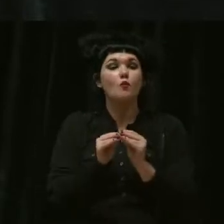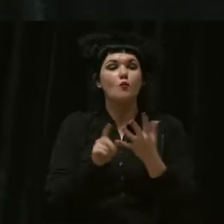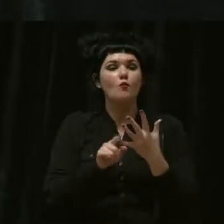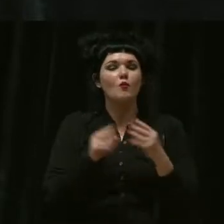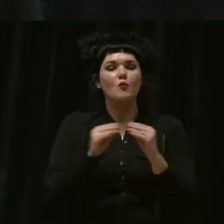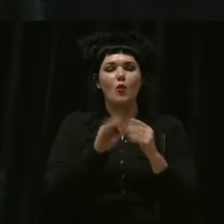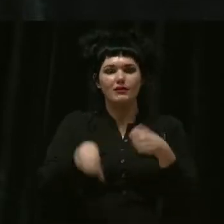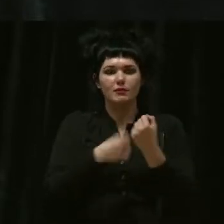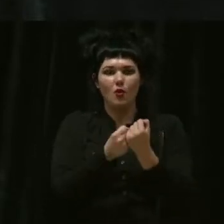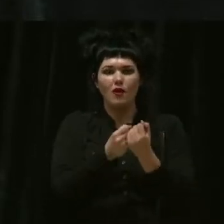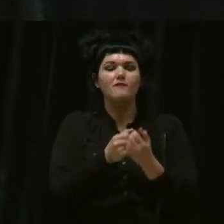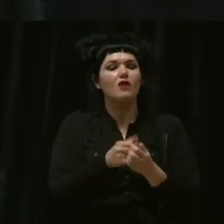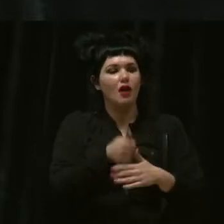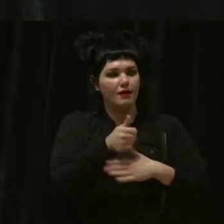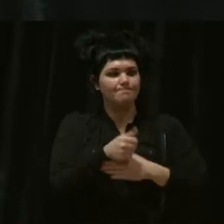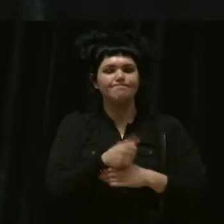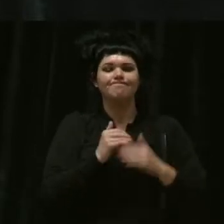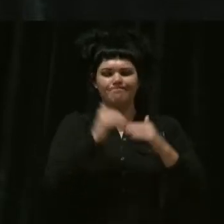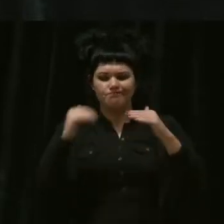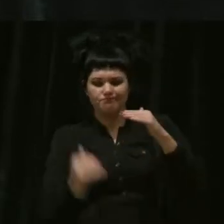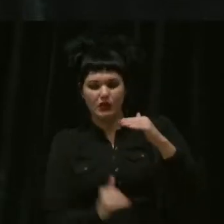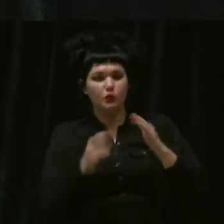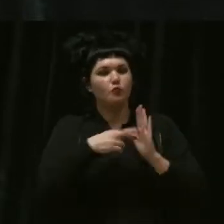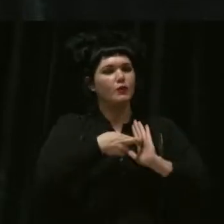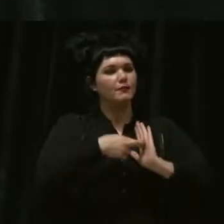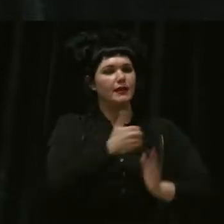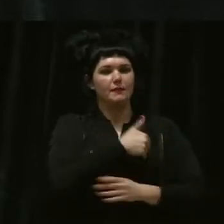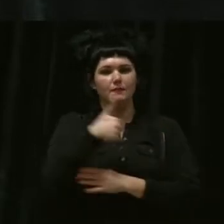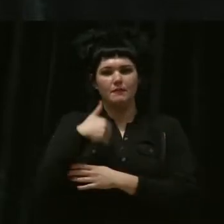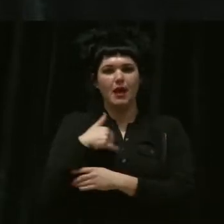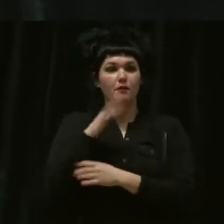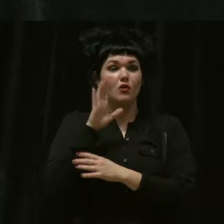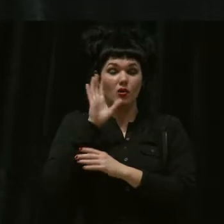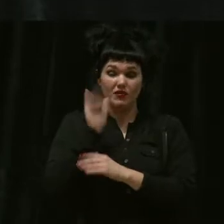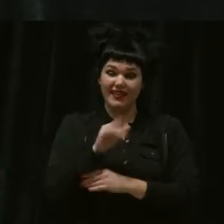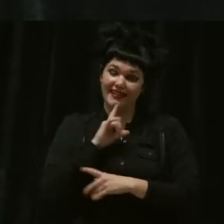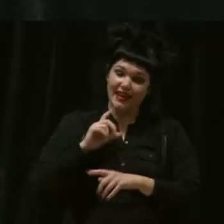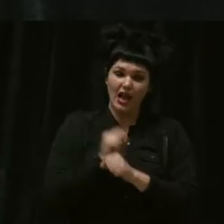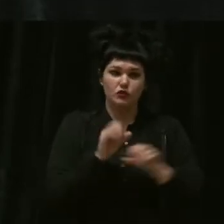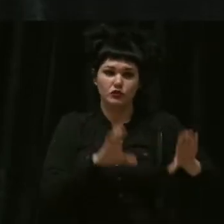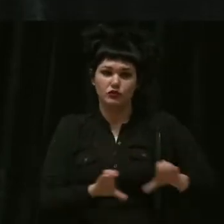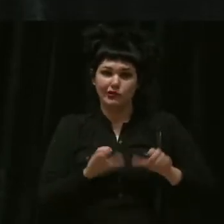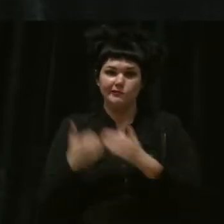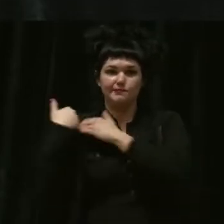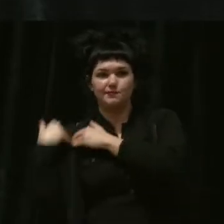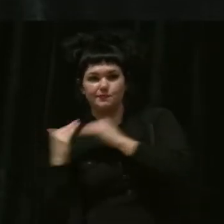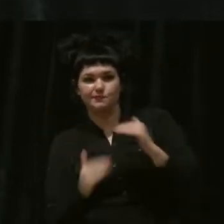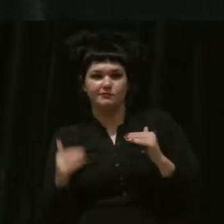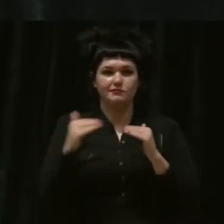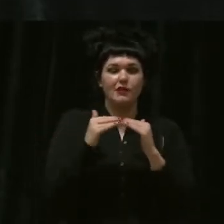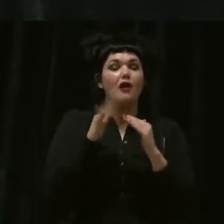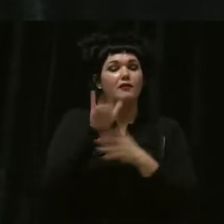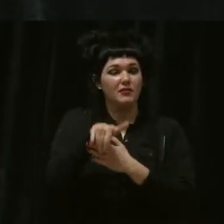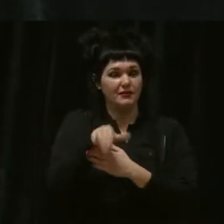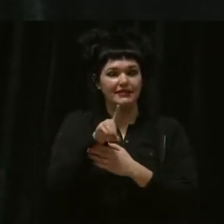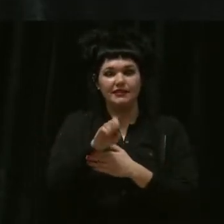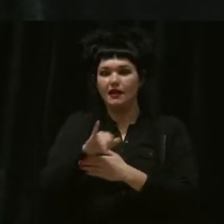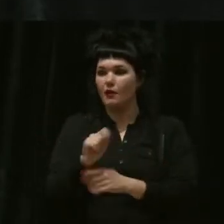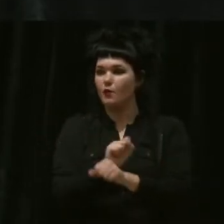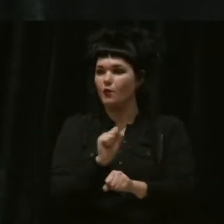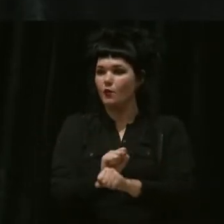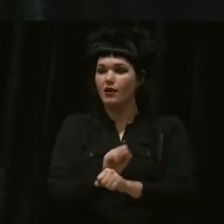for underrepresented members who disproportionately do the DEI work. So these are the five things that we